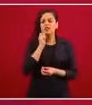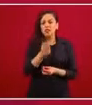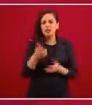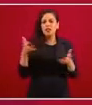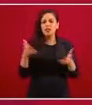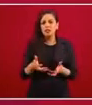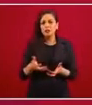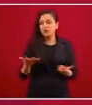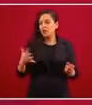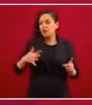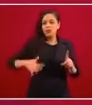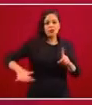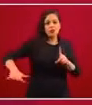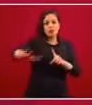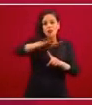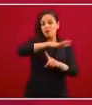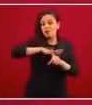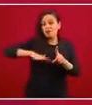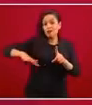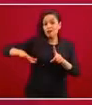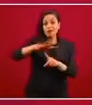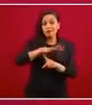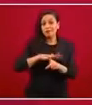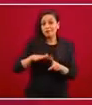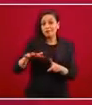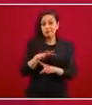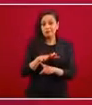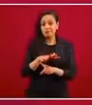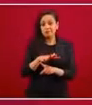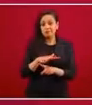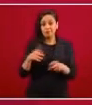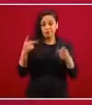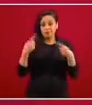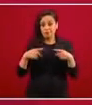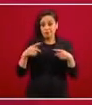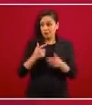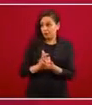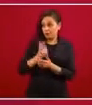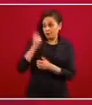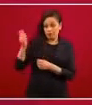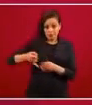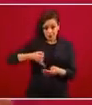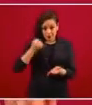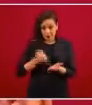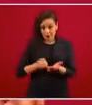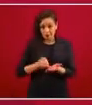it. All of the citizens who pay their taxes,